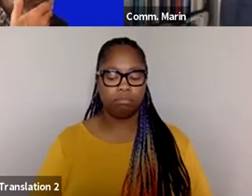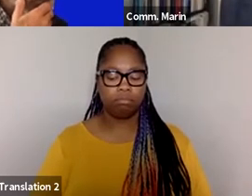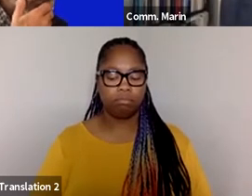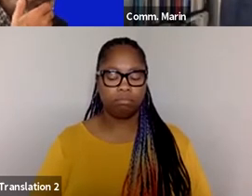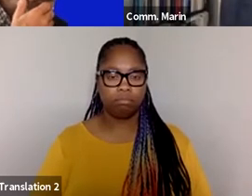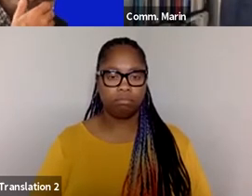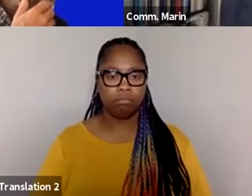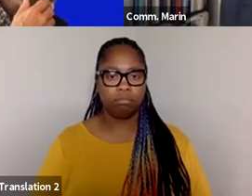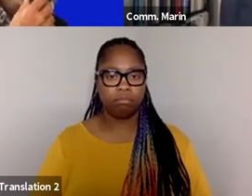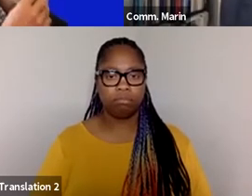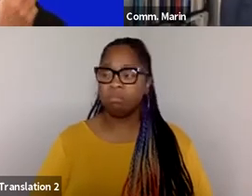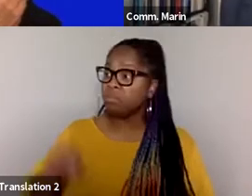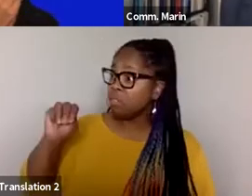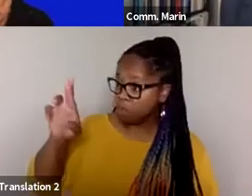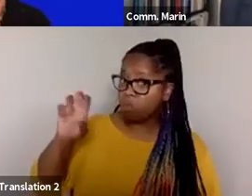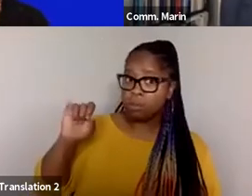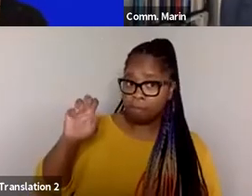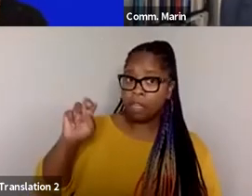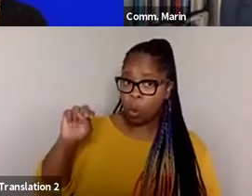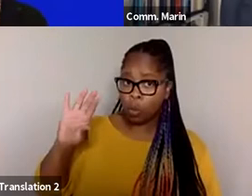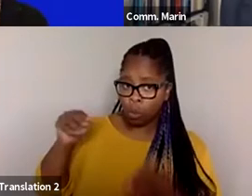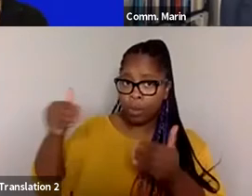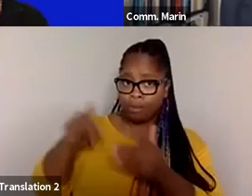Mr. Cimino, you should be able to begin your testimony.